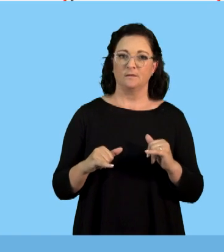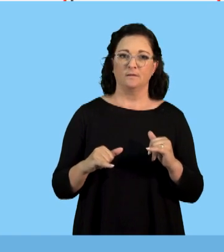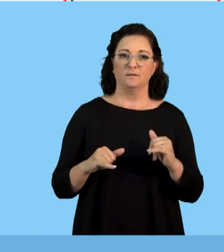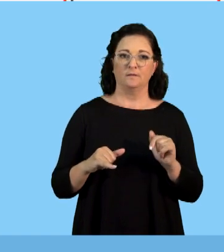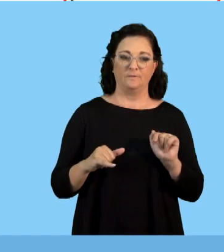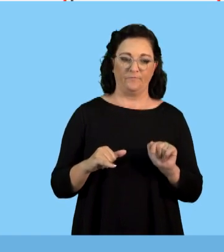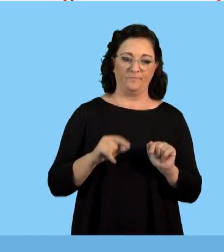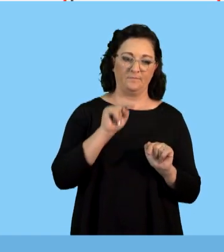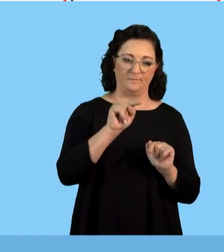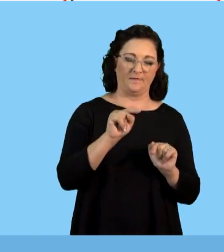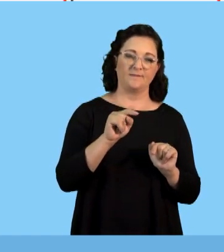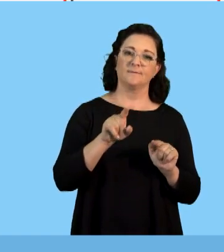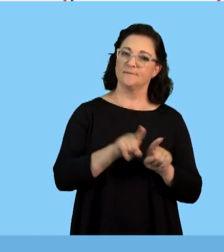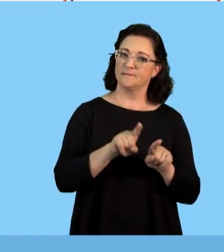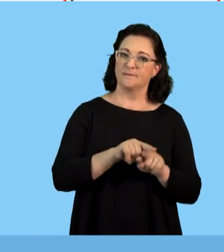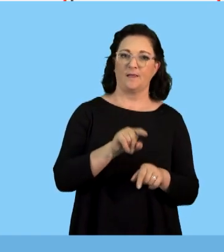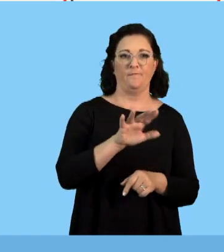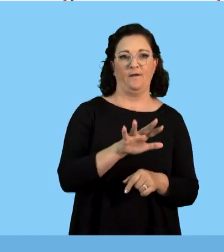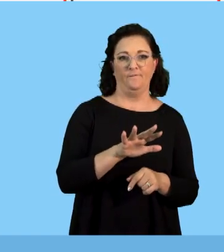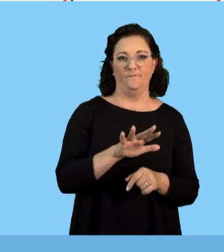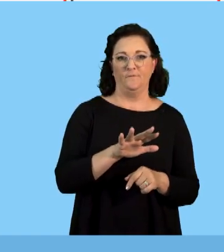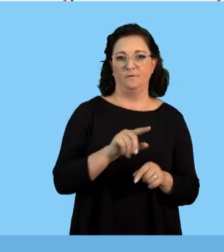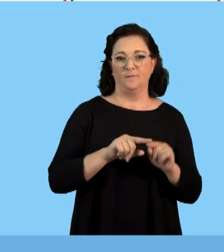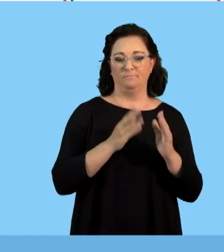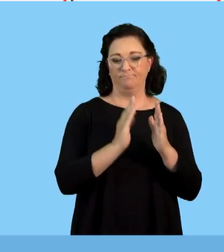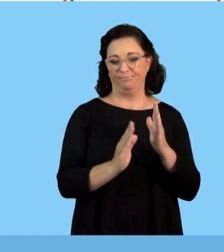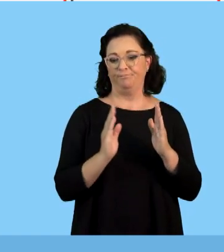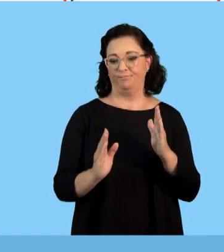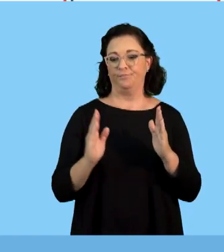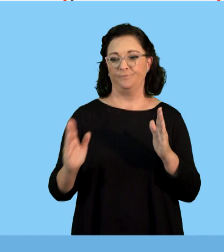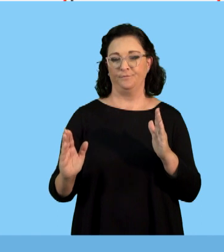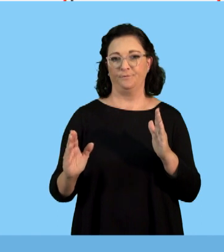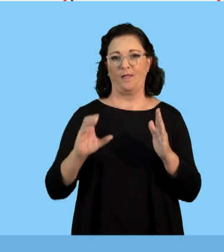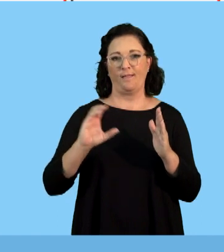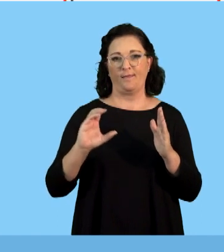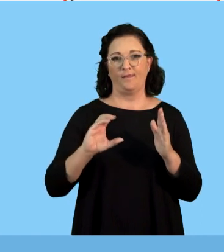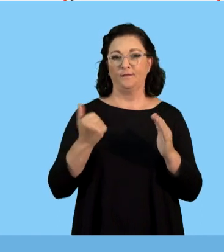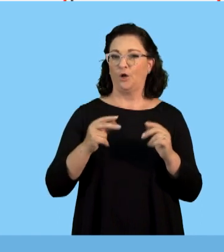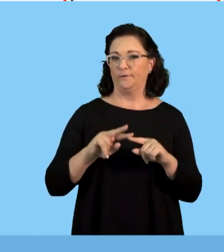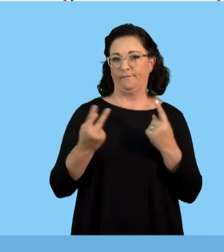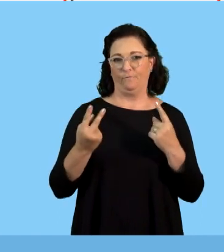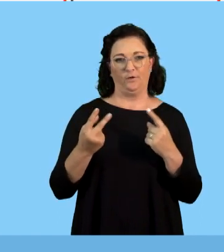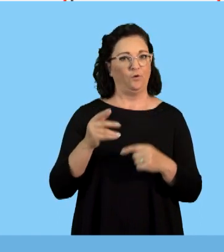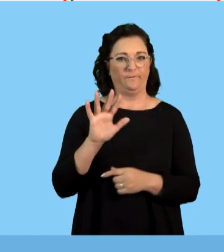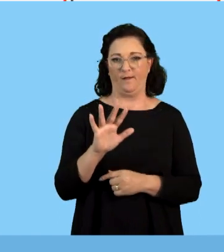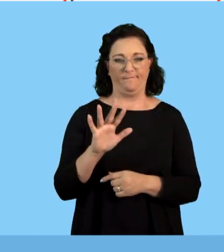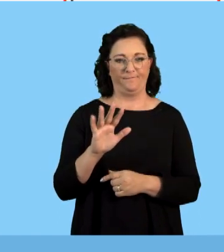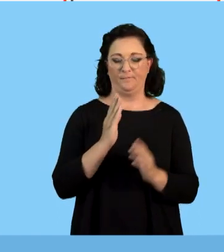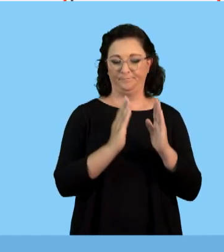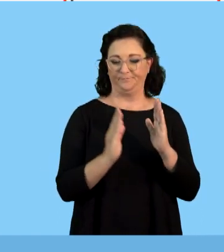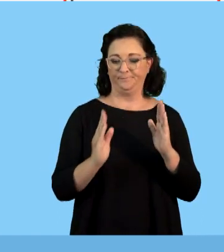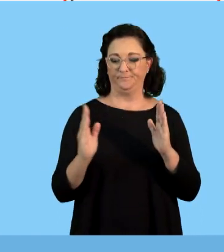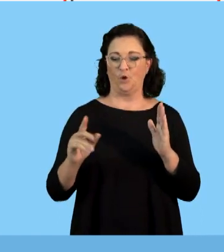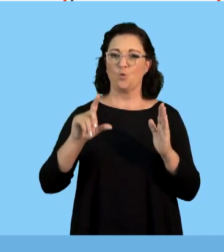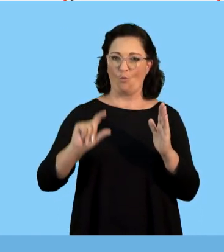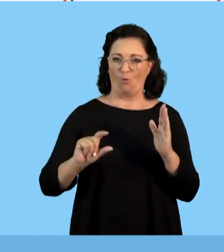be 5 amperes here because now it has added up together. However, in each of these branches, the current is going to be different from